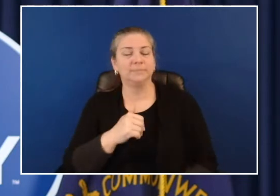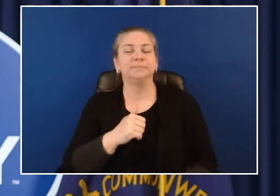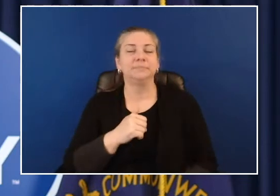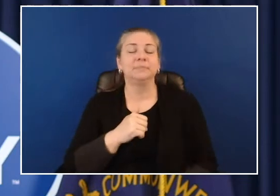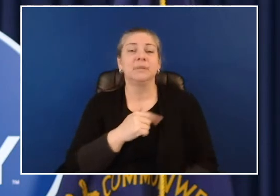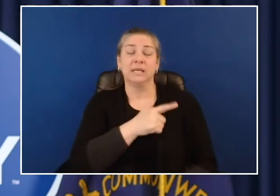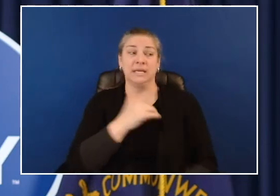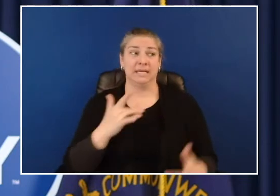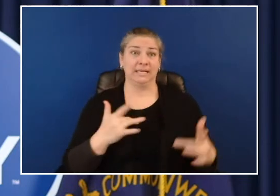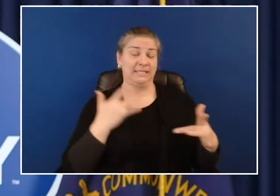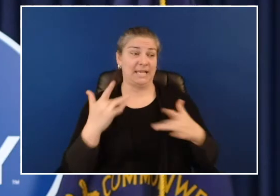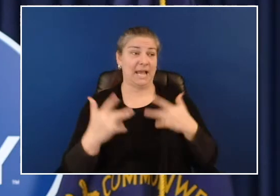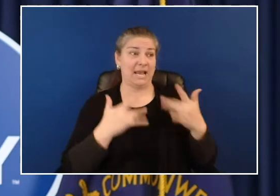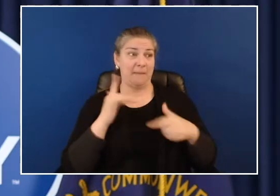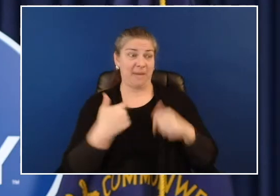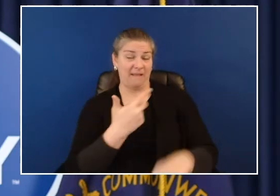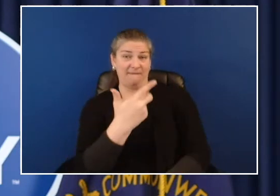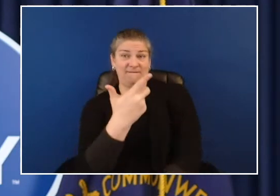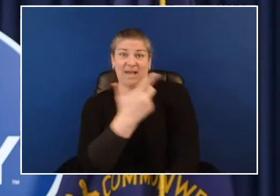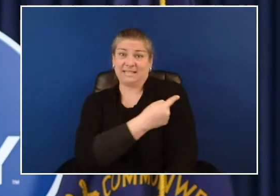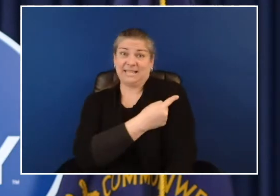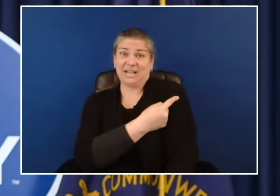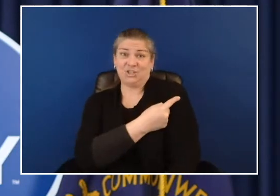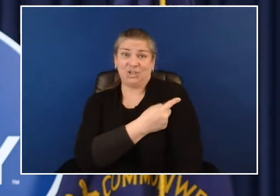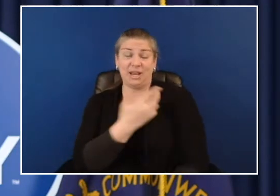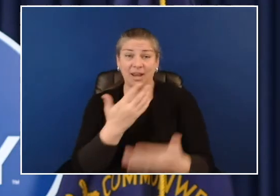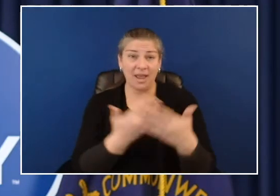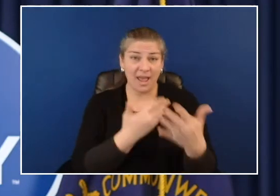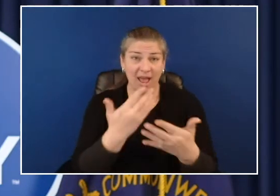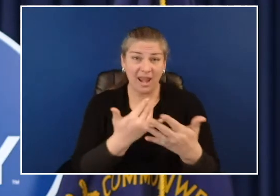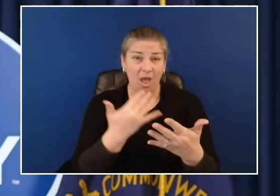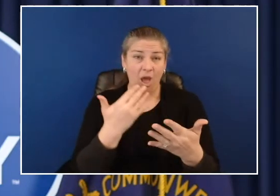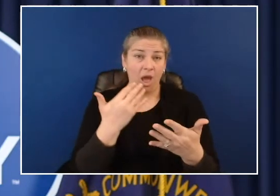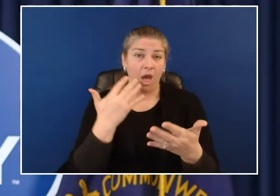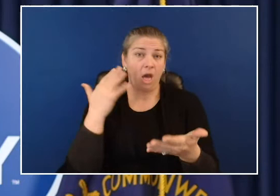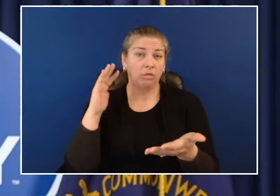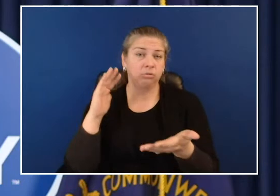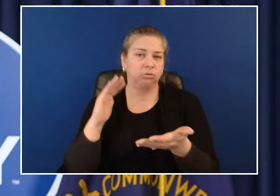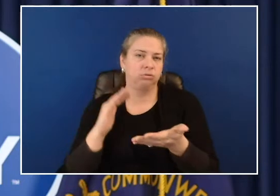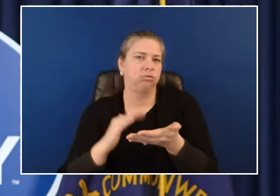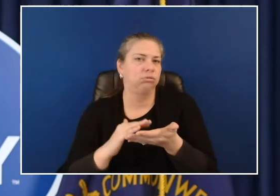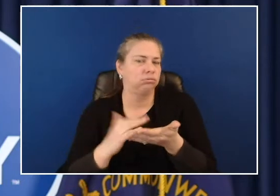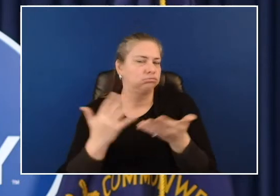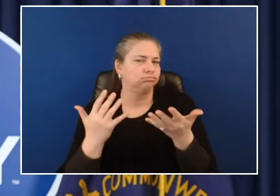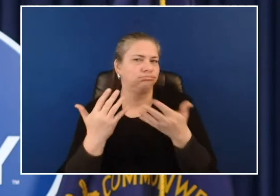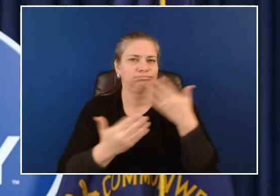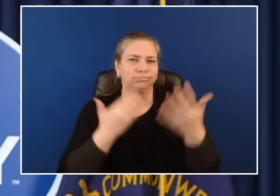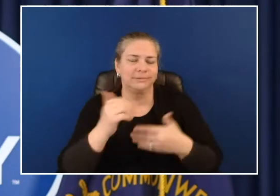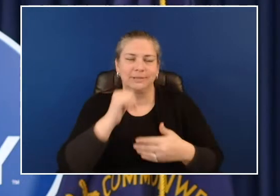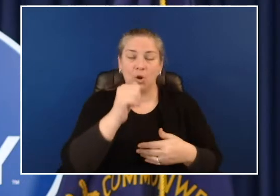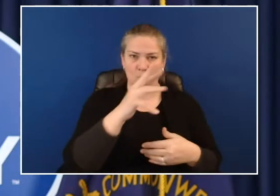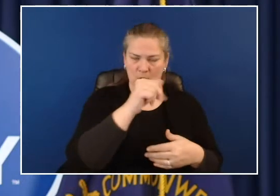our vaccination pace slowing down. Now, we were seeing 10,000